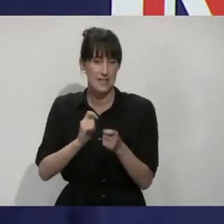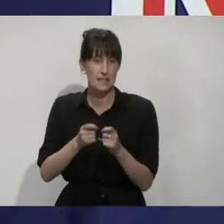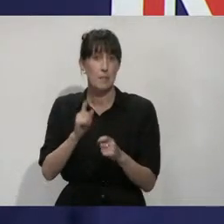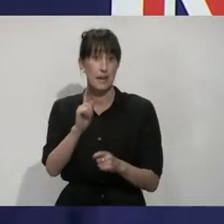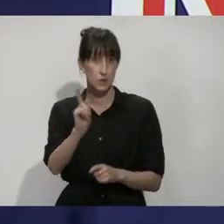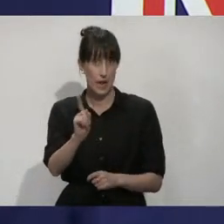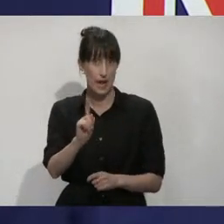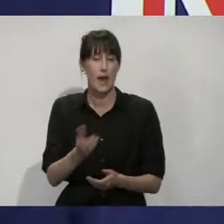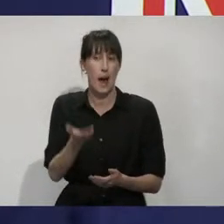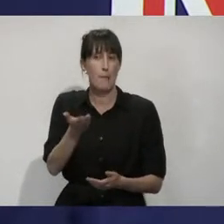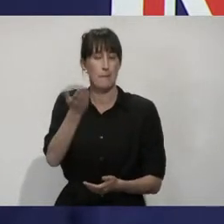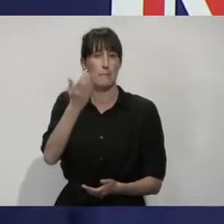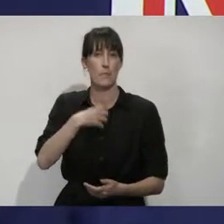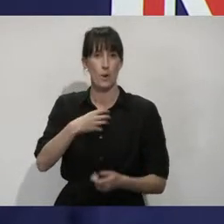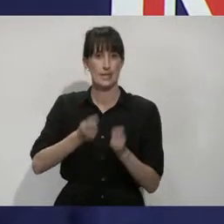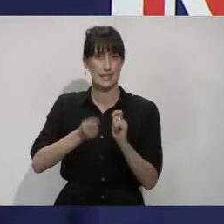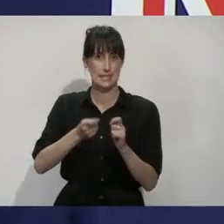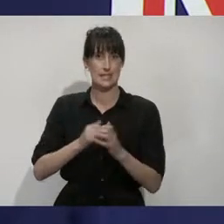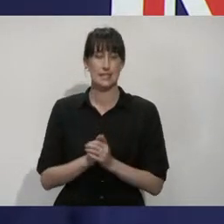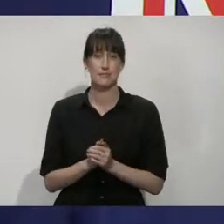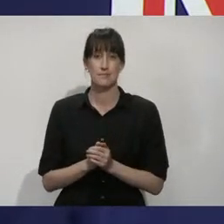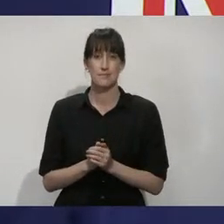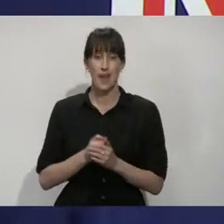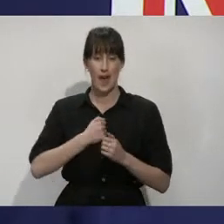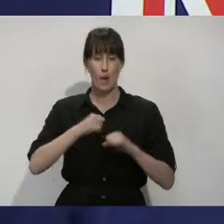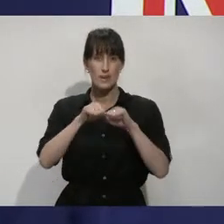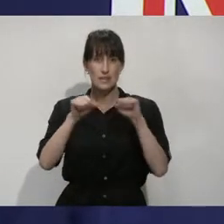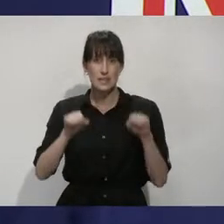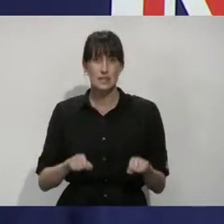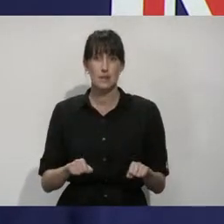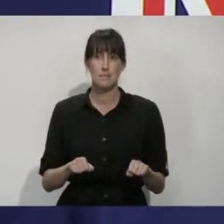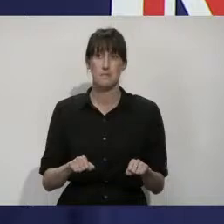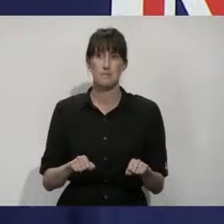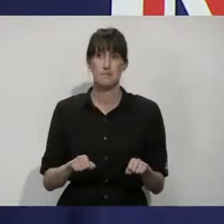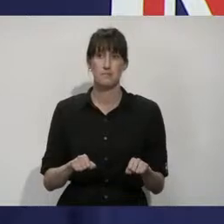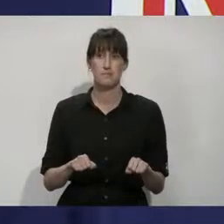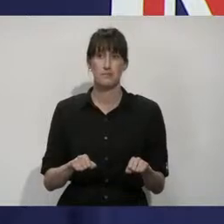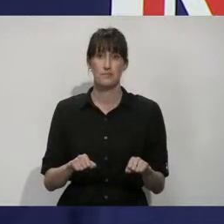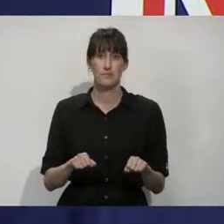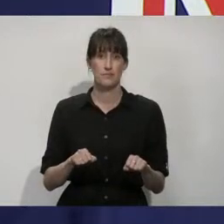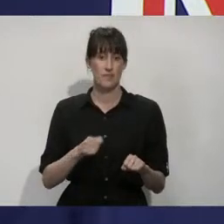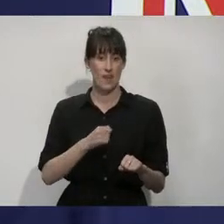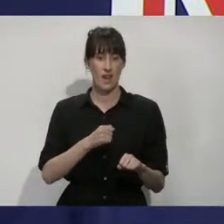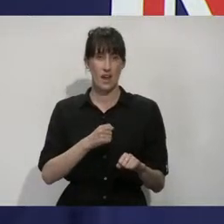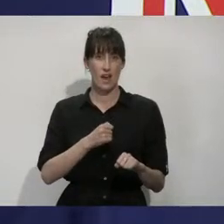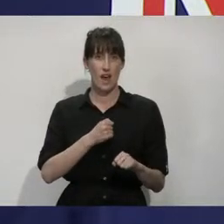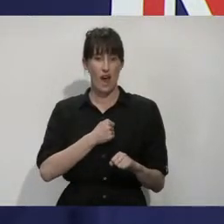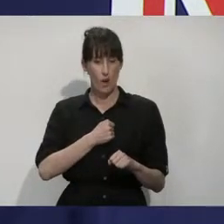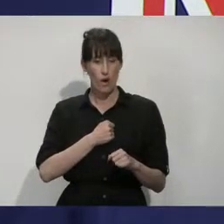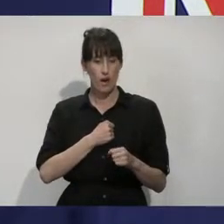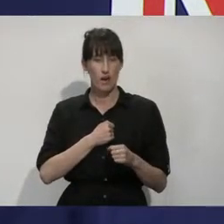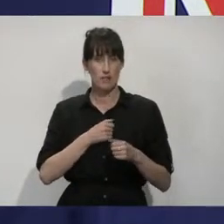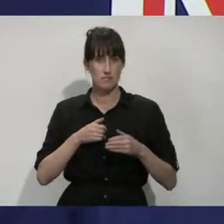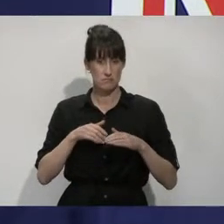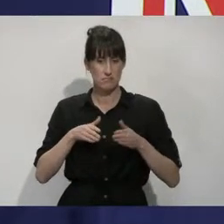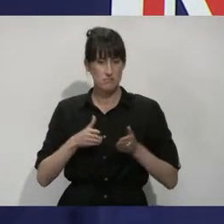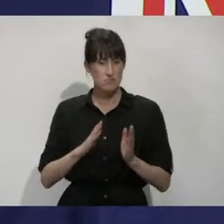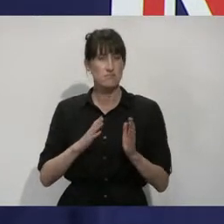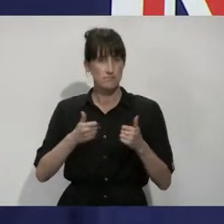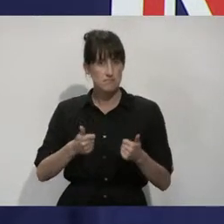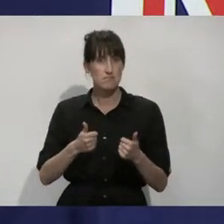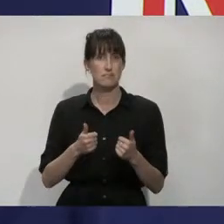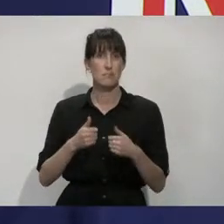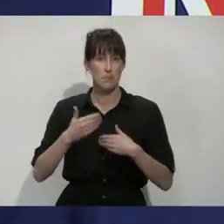increased today. And there are positive signs that our systems are performing as intended. Contact tracing is